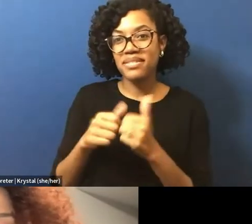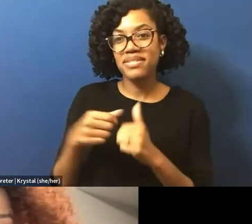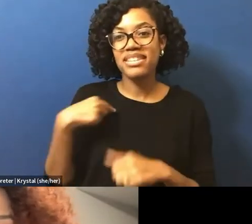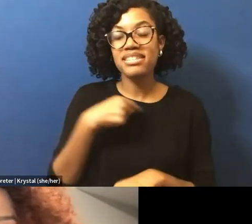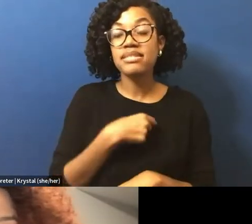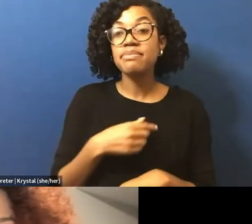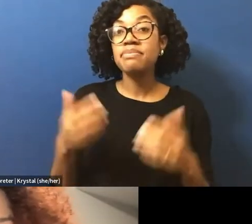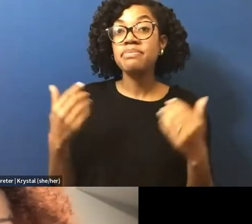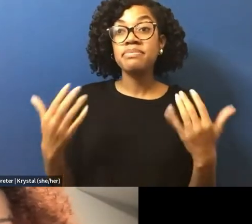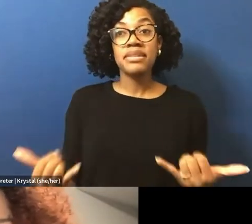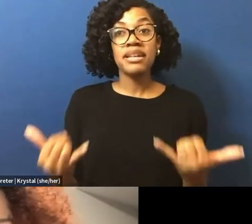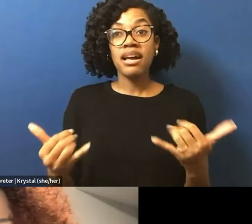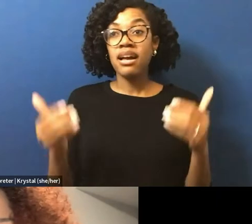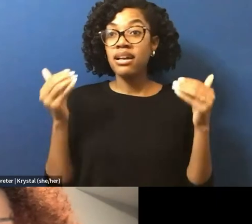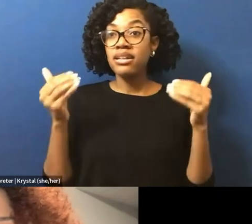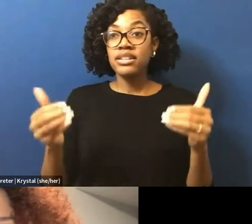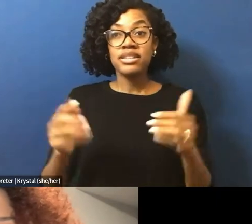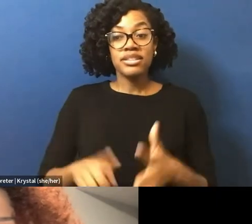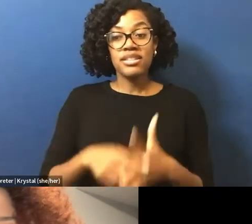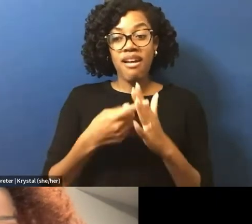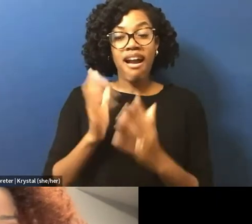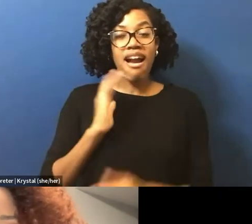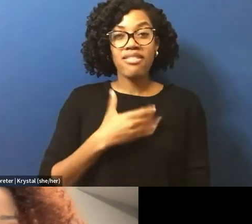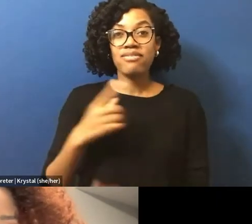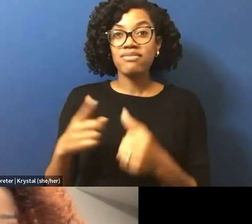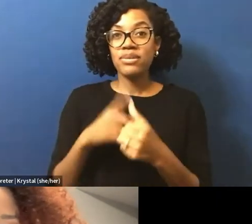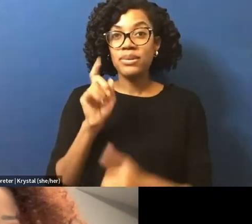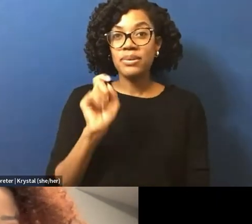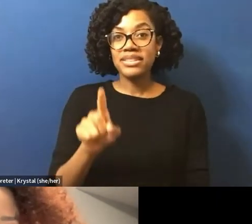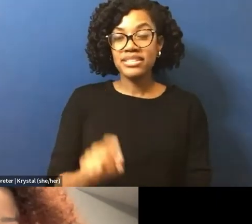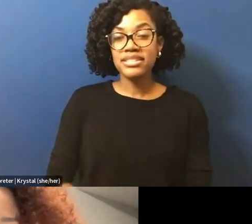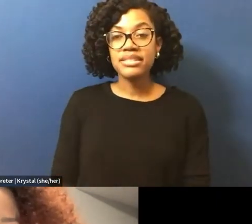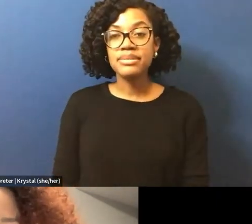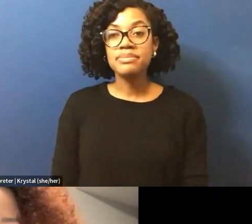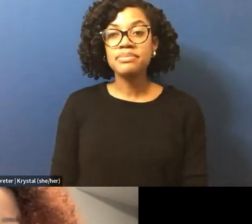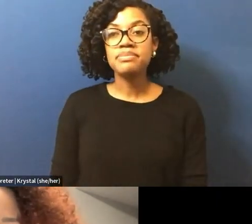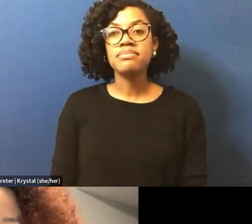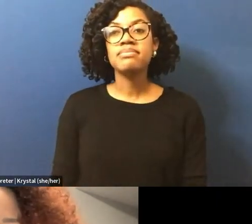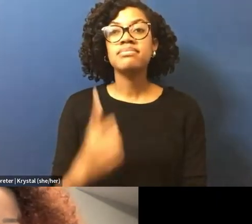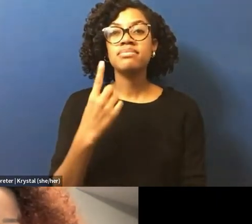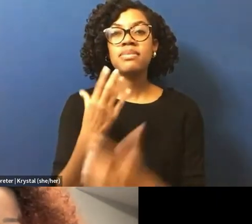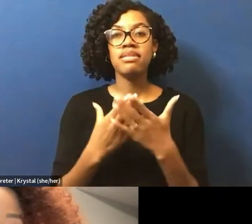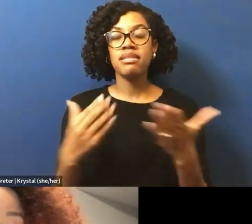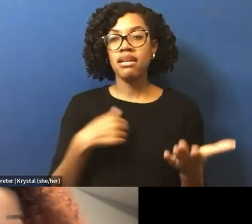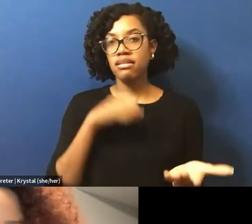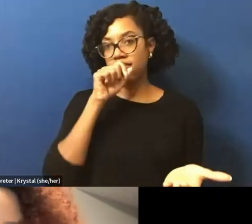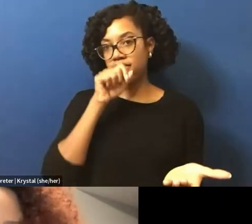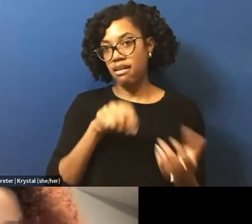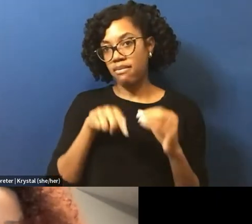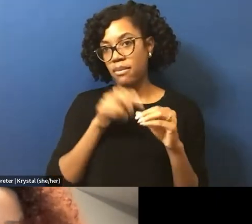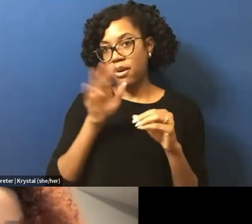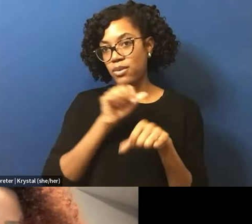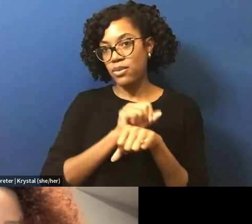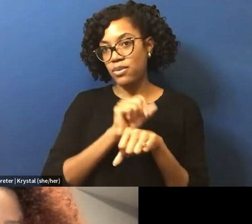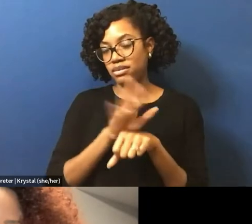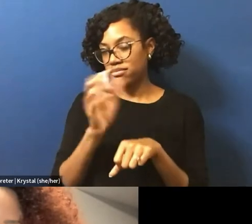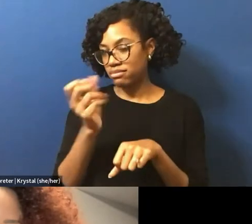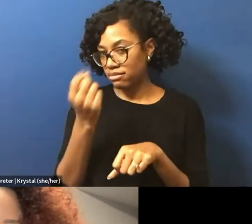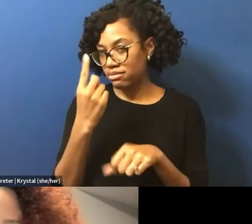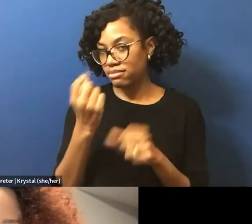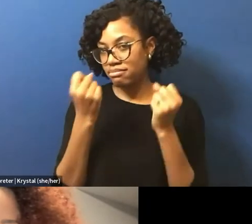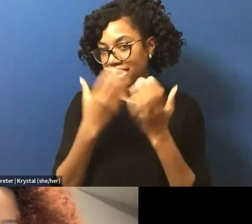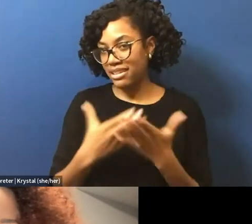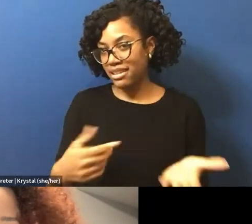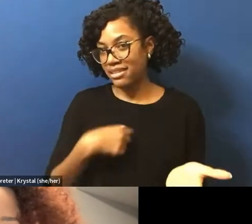So we're going to jump right in with our first question. One thing that I love about your work, there are many things that I love about your work, but